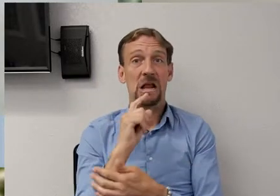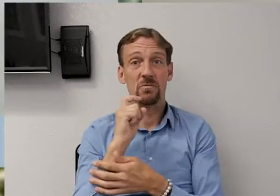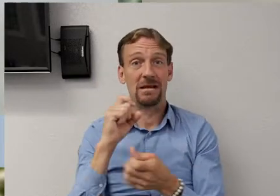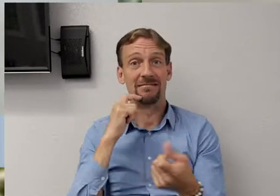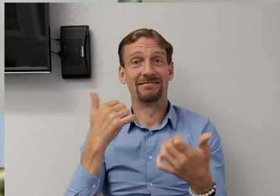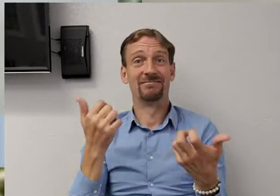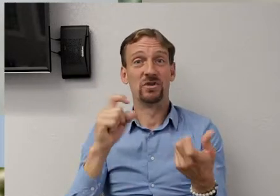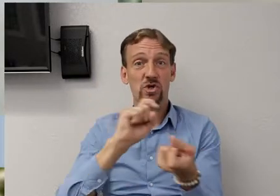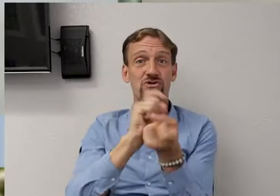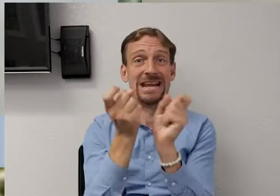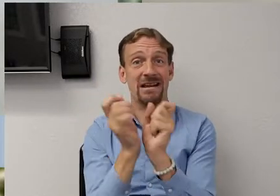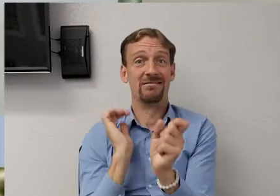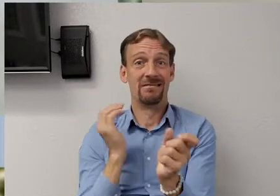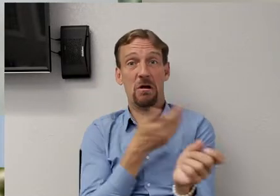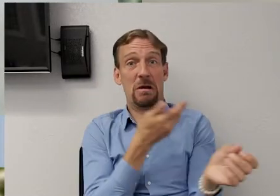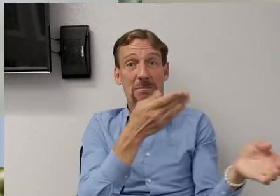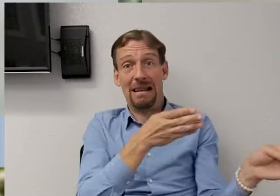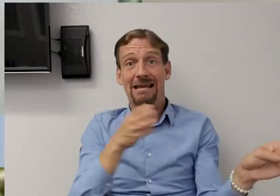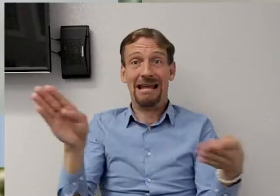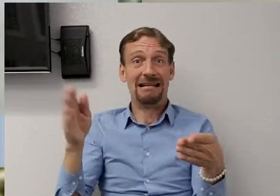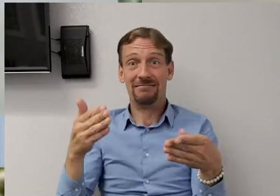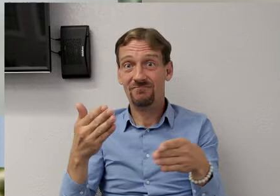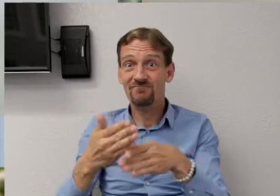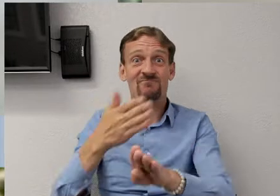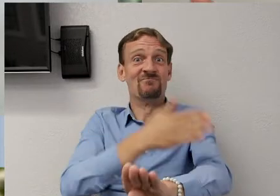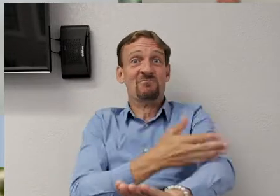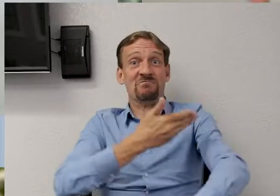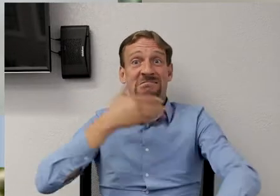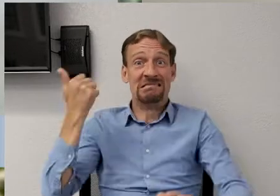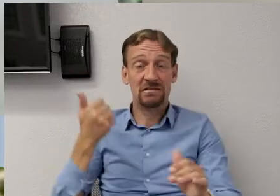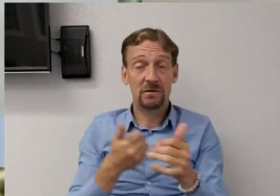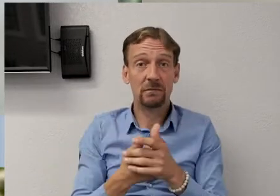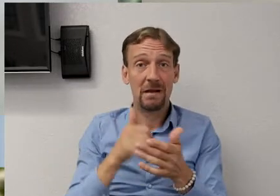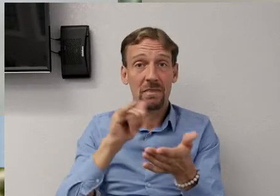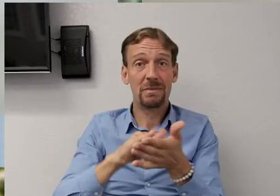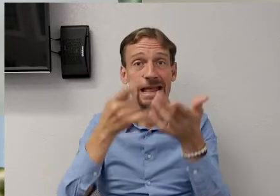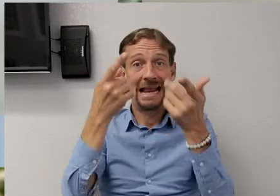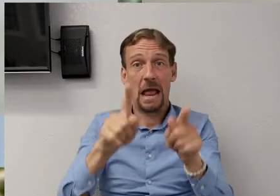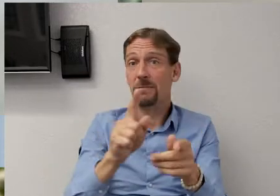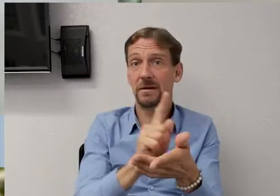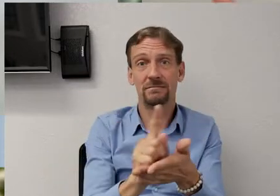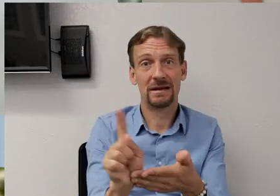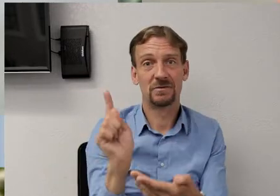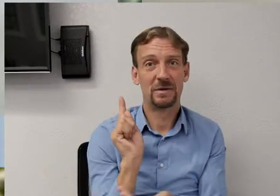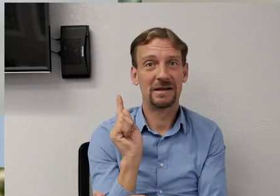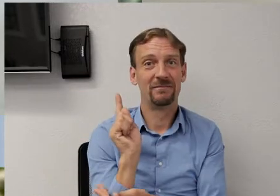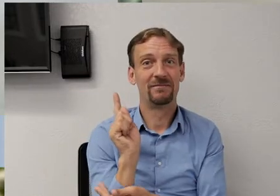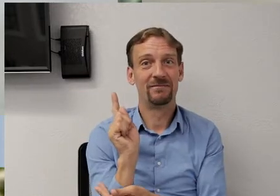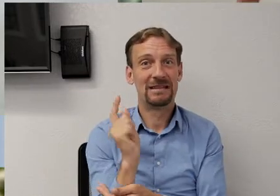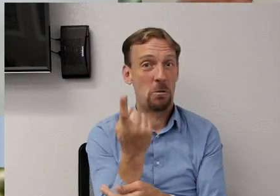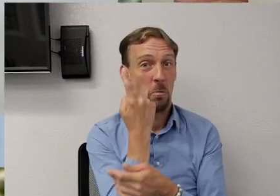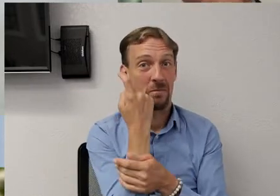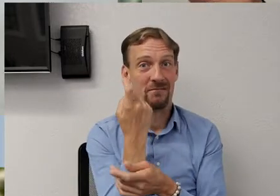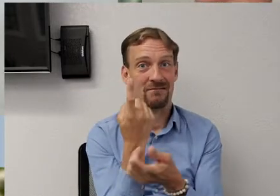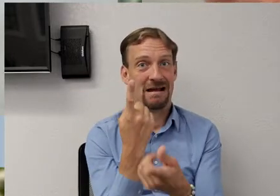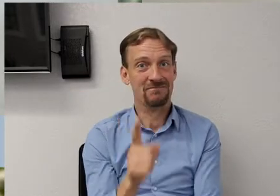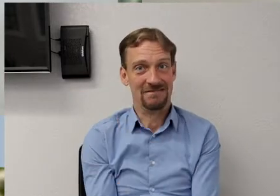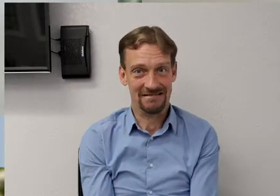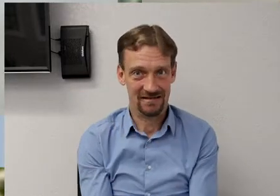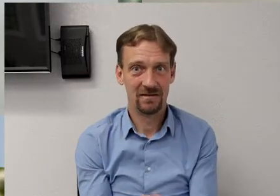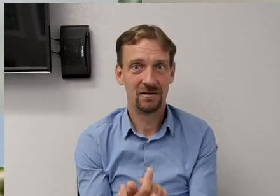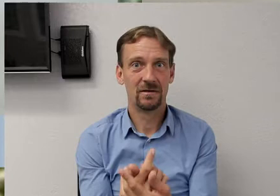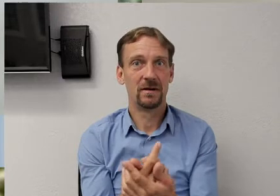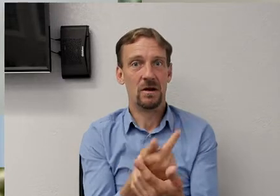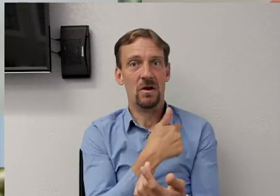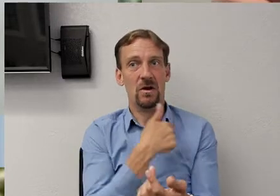And this really all occurred last week. I mean, it was that recent. All of a sudden, you know, we